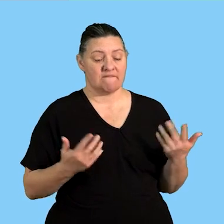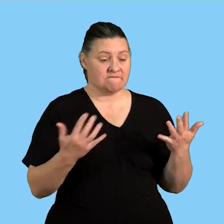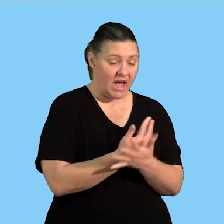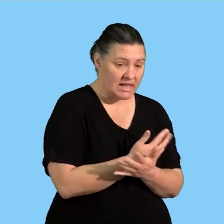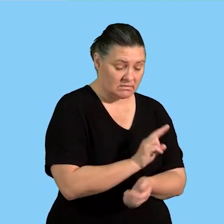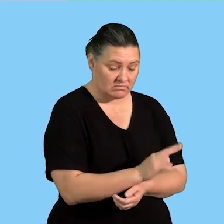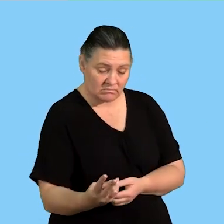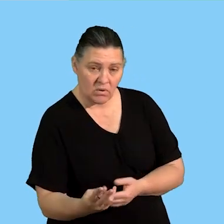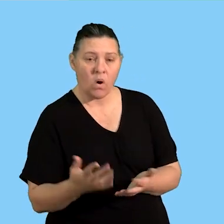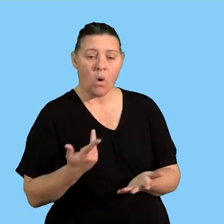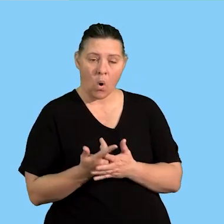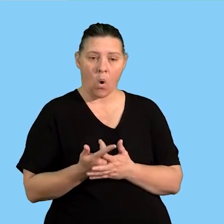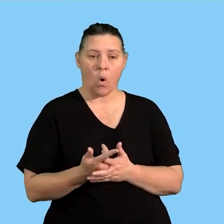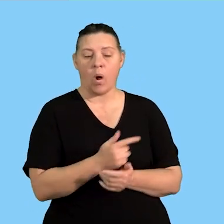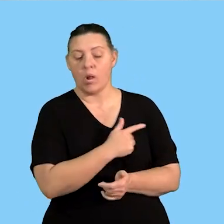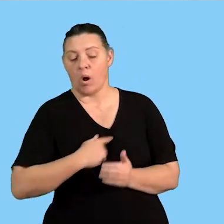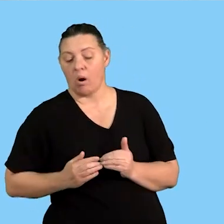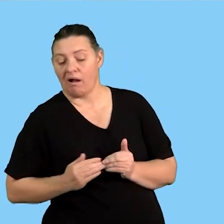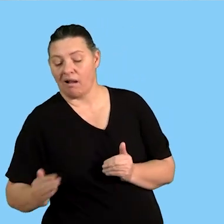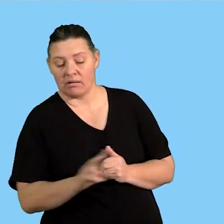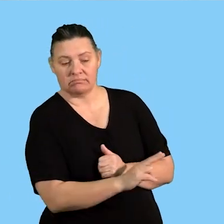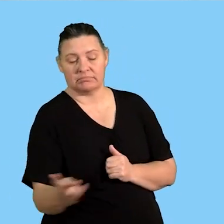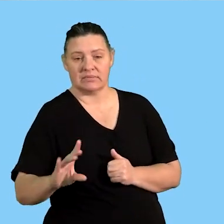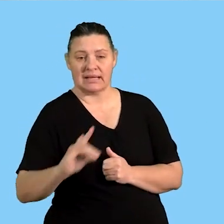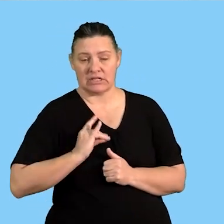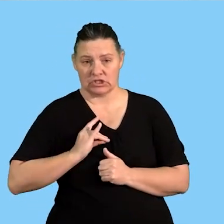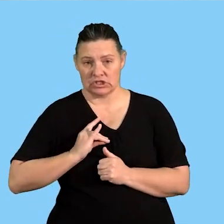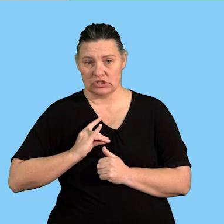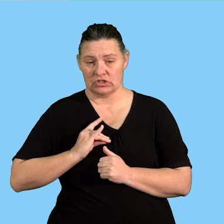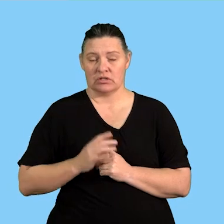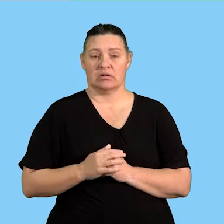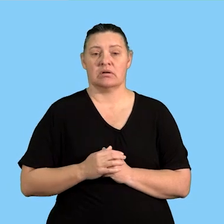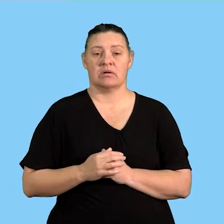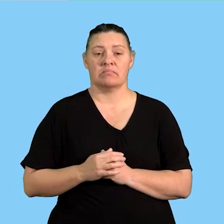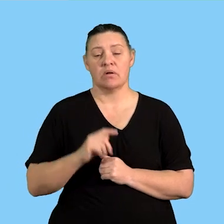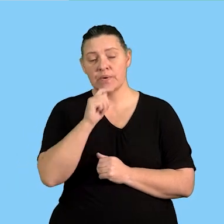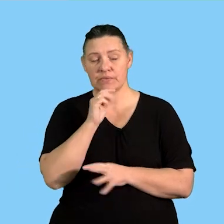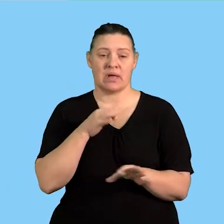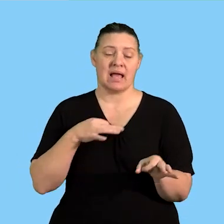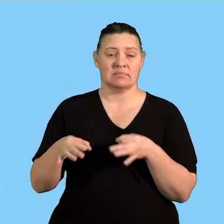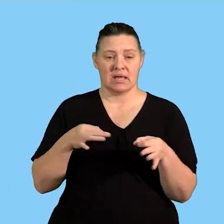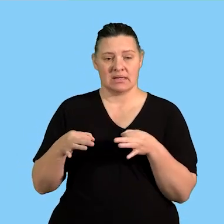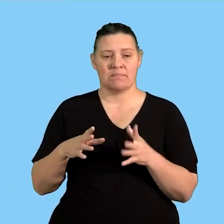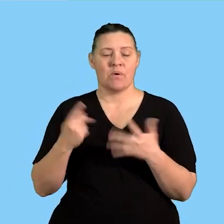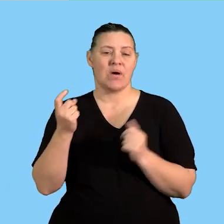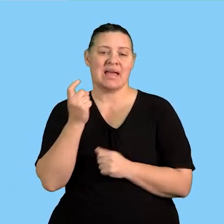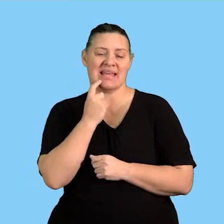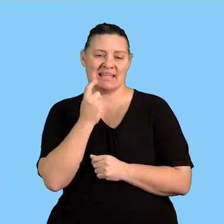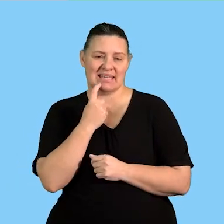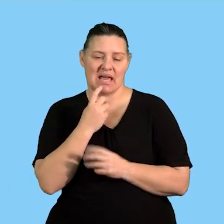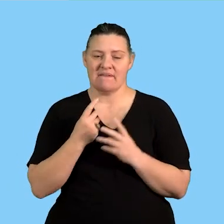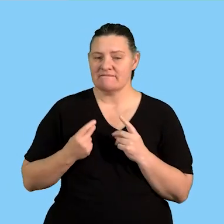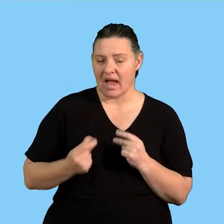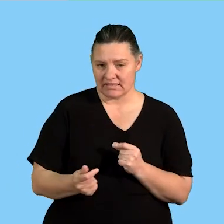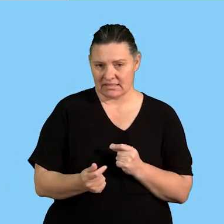the investment can be converted into cash. Now, it is used to describe the ease and speed